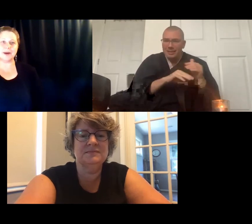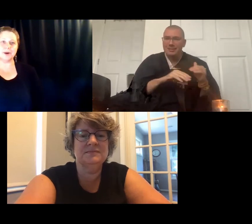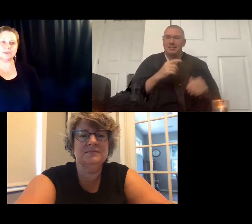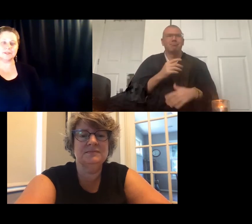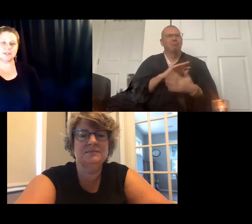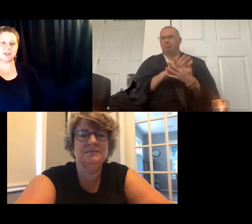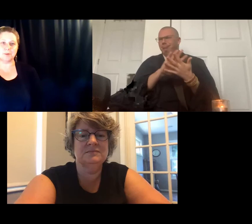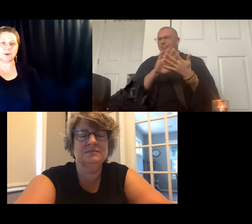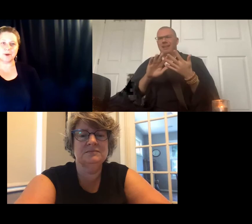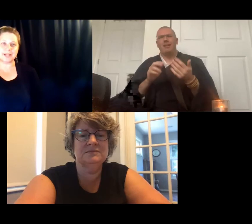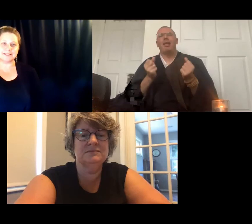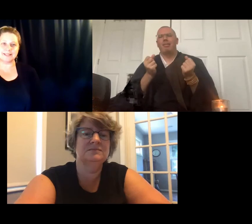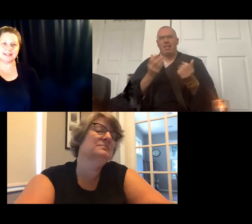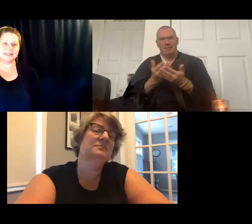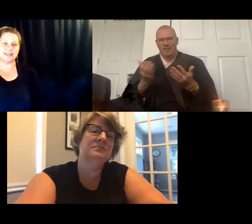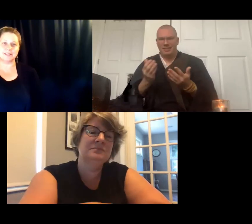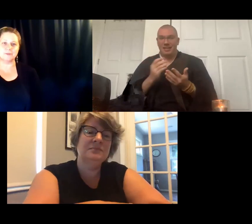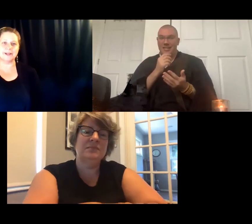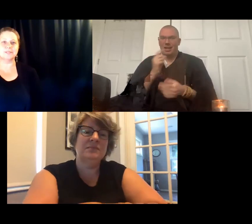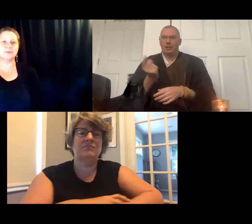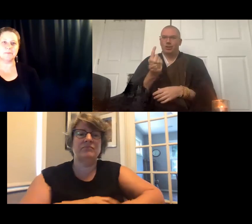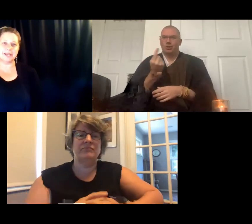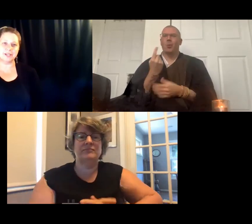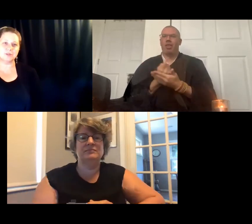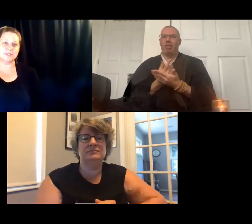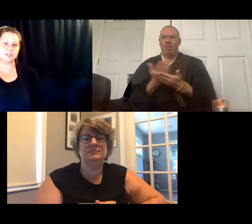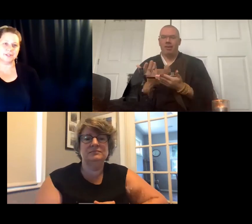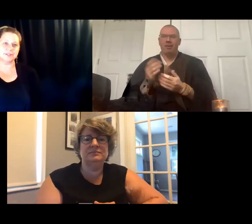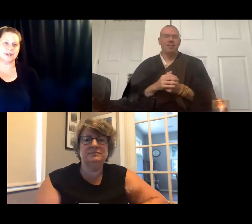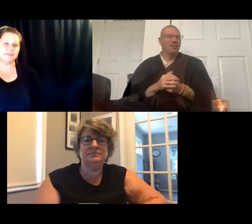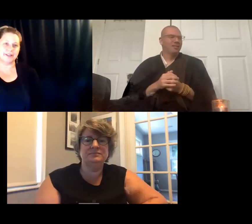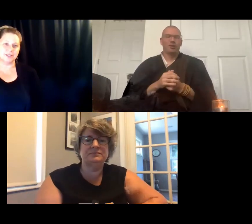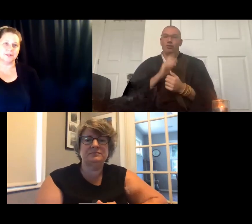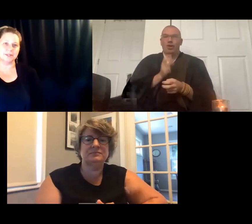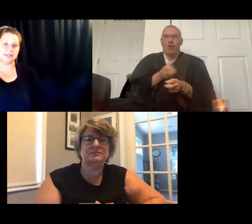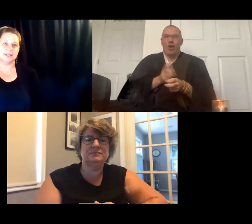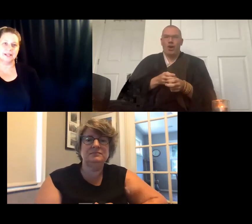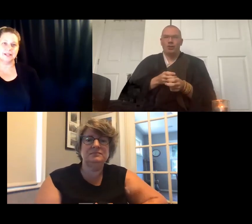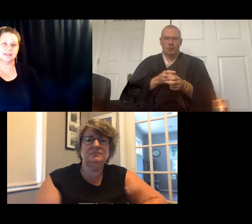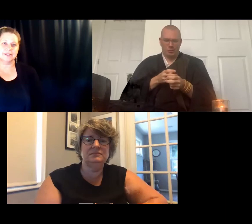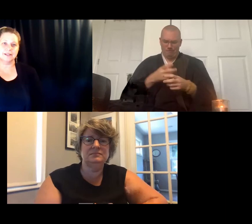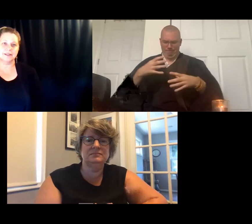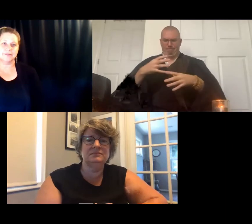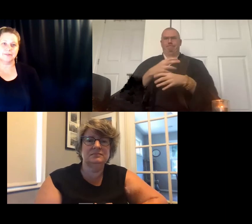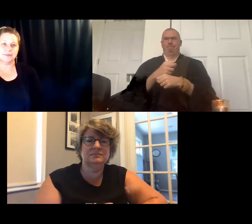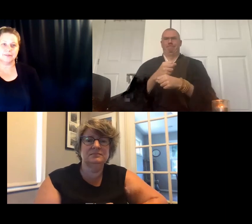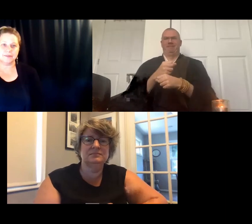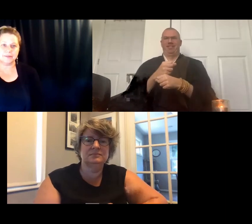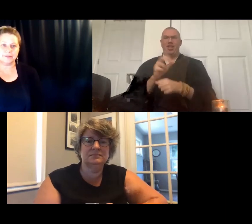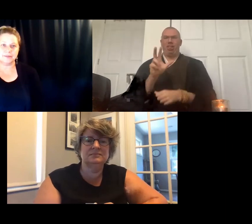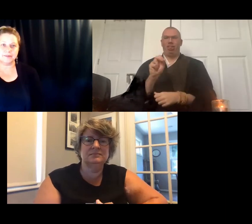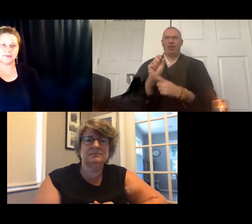not about, protesting that things aren't right. It's about making sure materials are available.